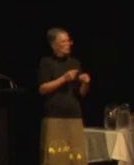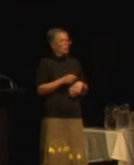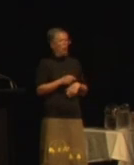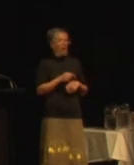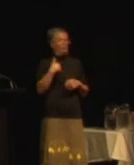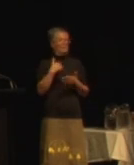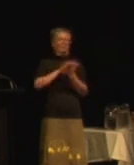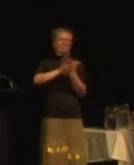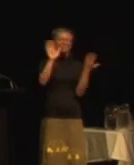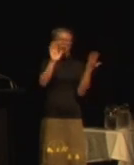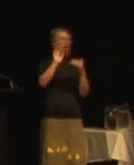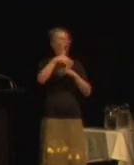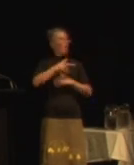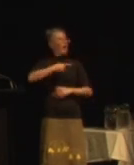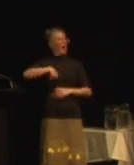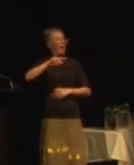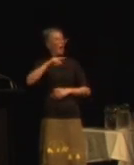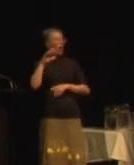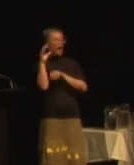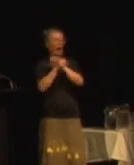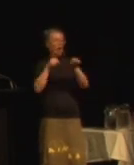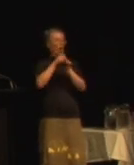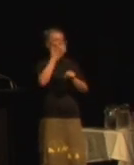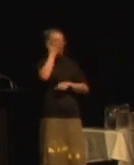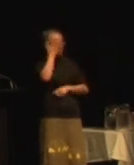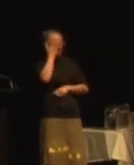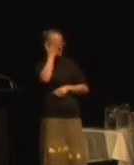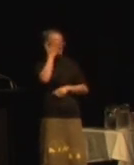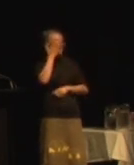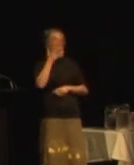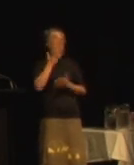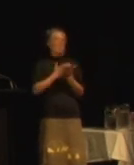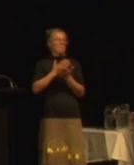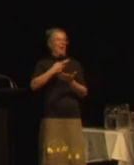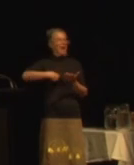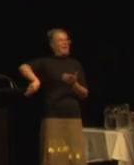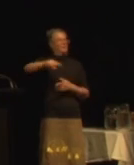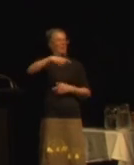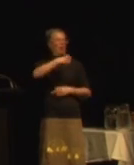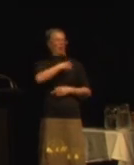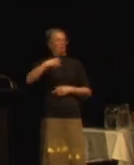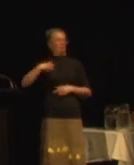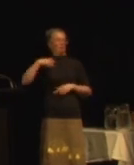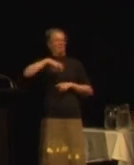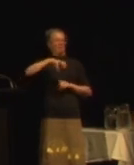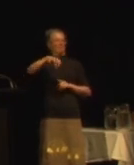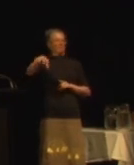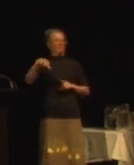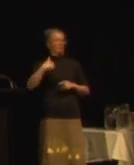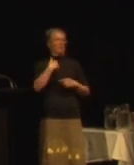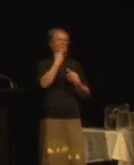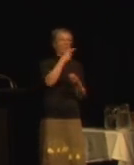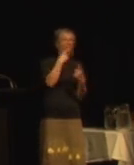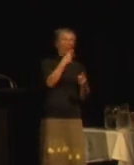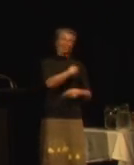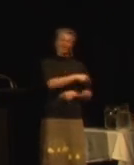transparent about the colonial biases that are ingrained in the history of our institutions and the taonga they hold. Tell people what we're doing and